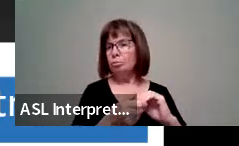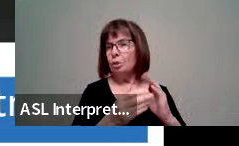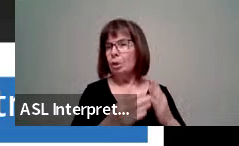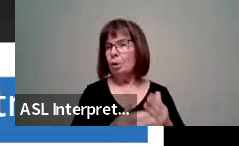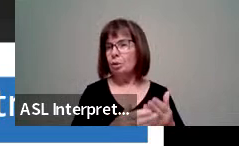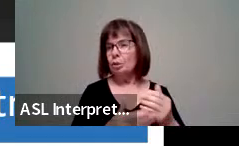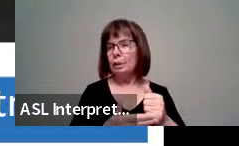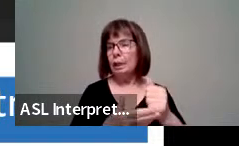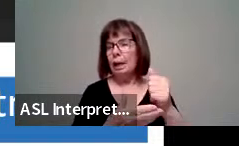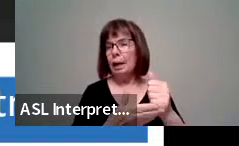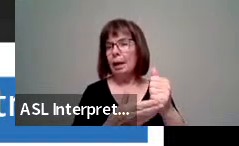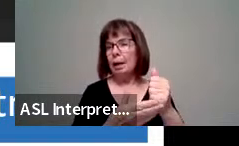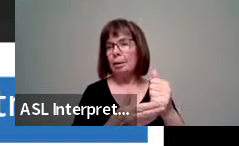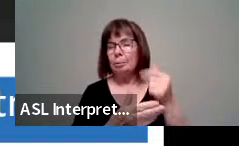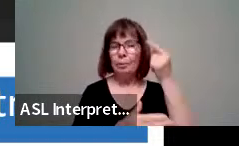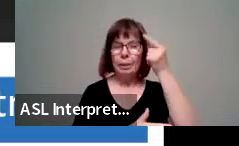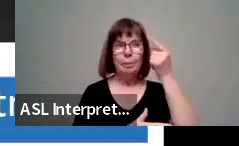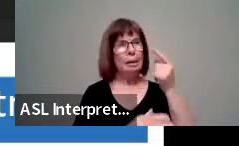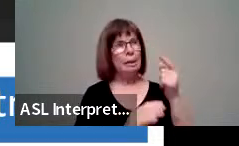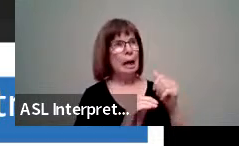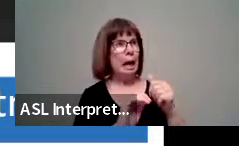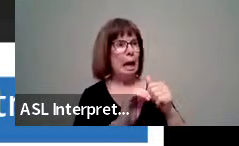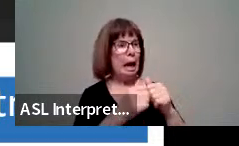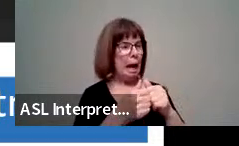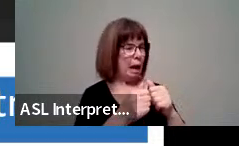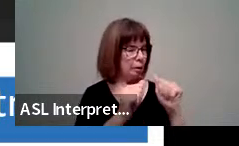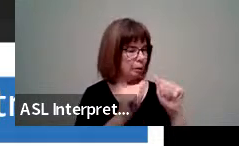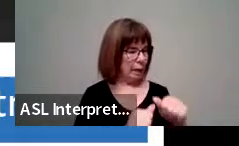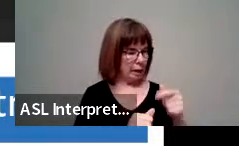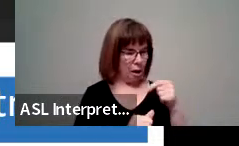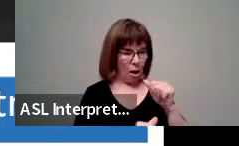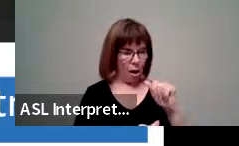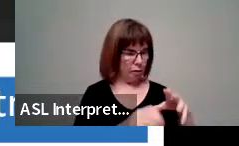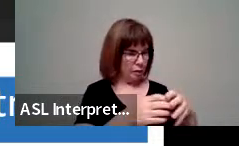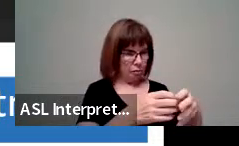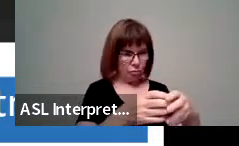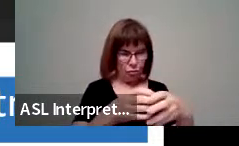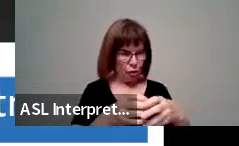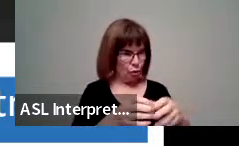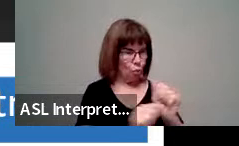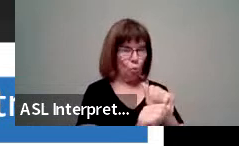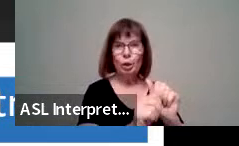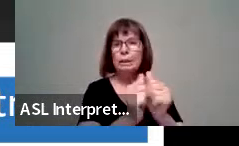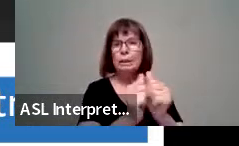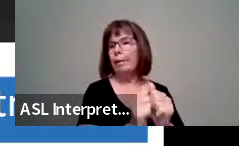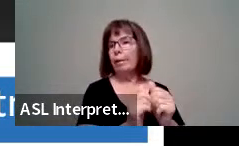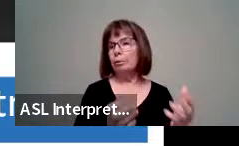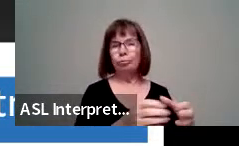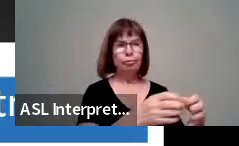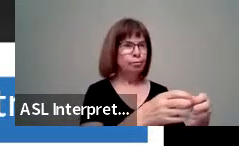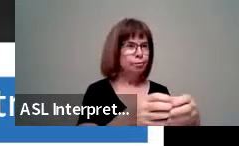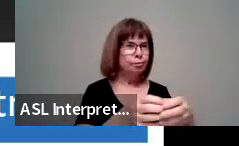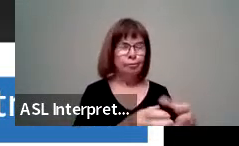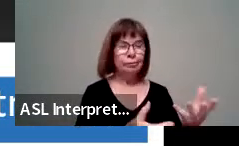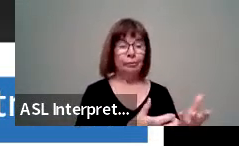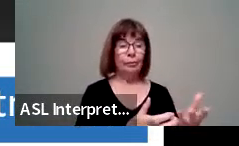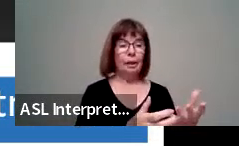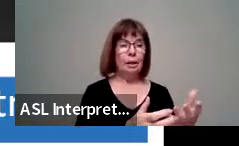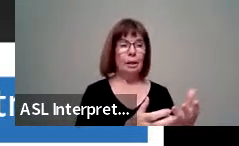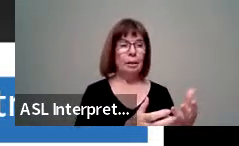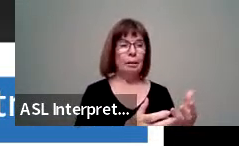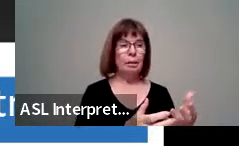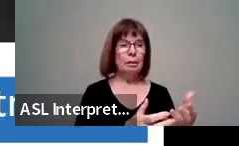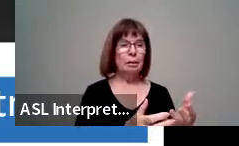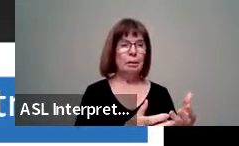of think about like, okay, how can all these coalitions kind of work together, and not do without us,